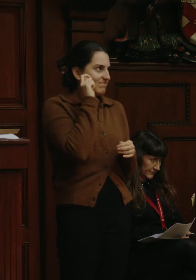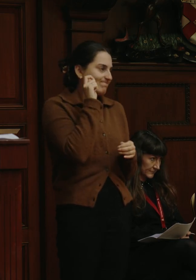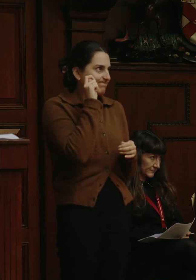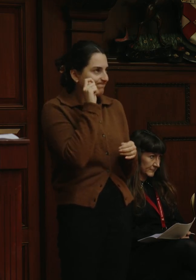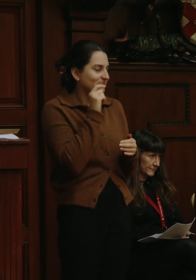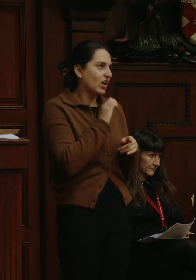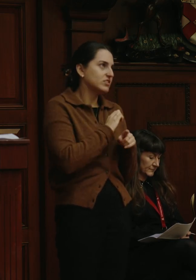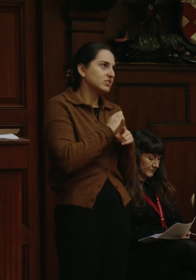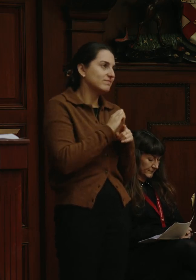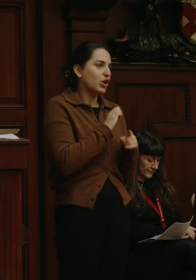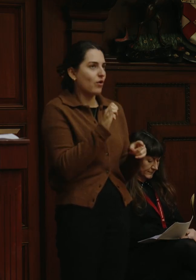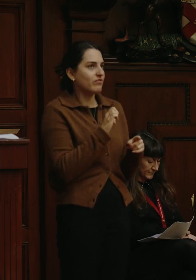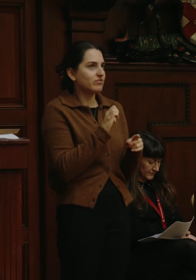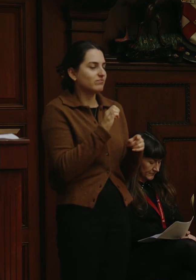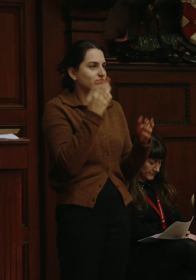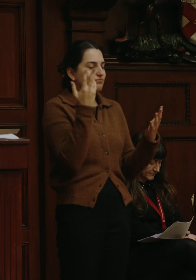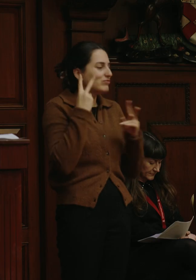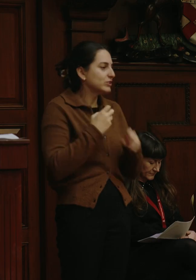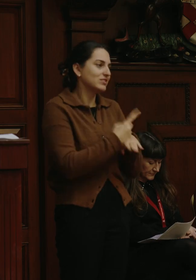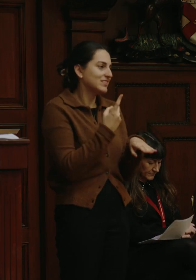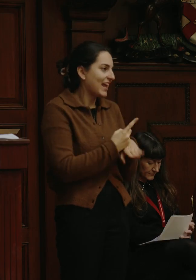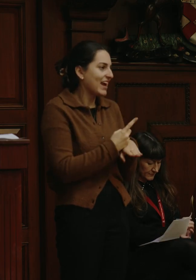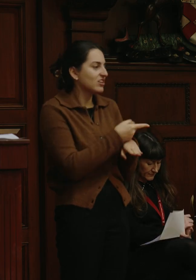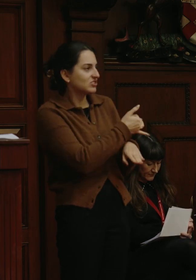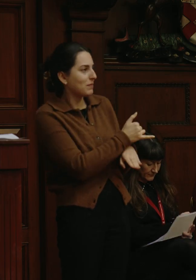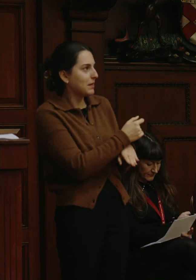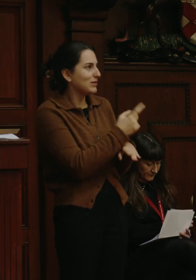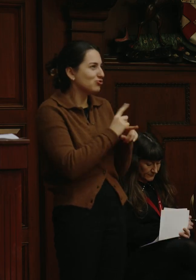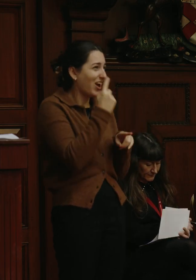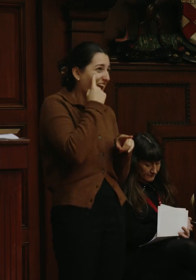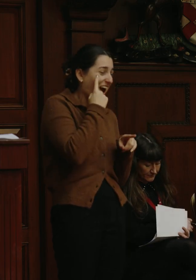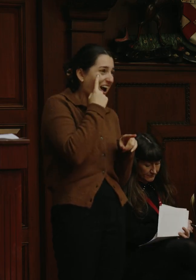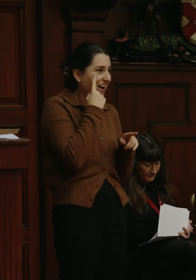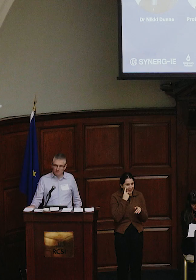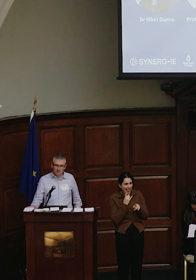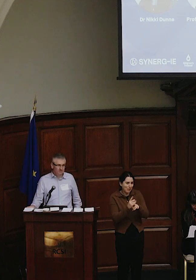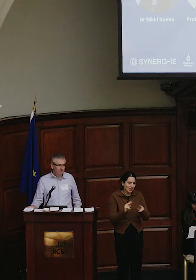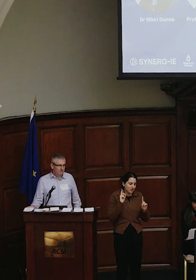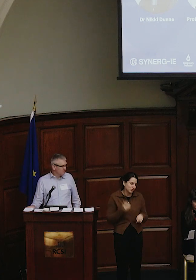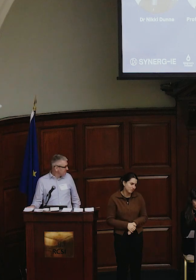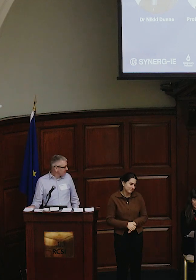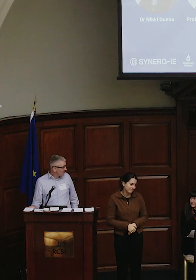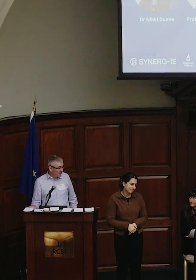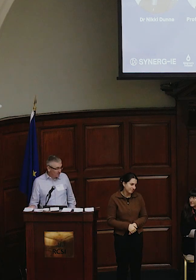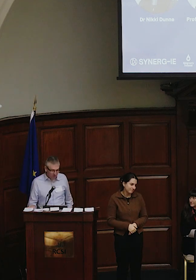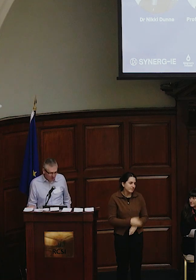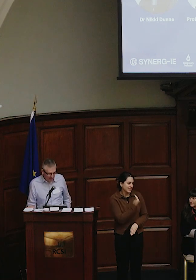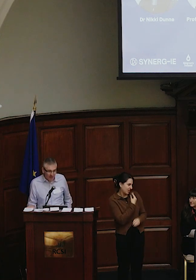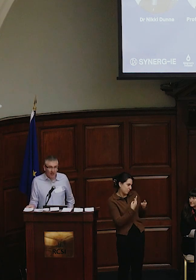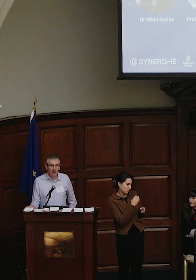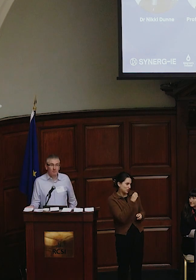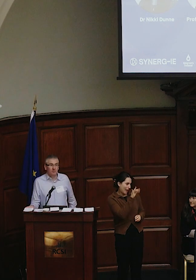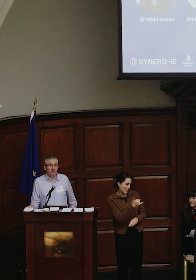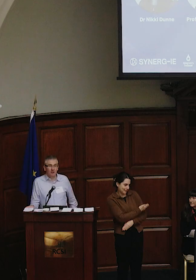lacrimal gland is damaged by the time you're experiencing dry eyes, and that's not going to undo that. Thanks very much,